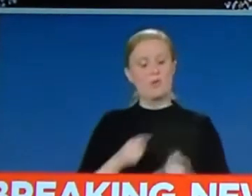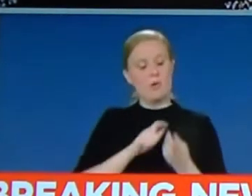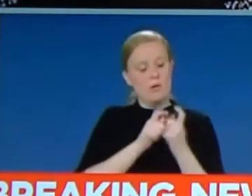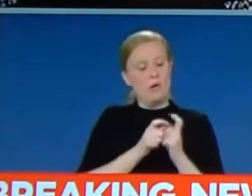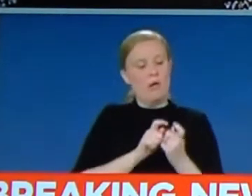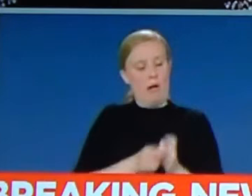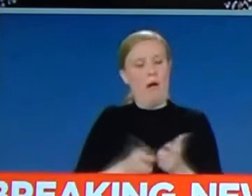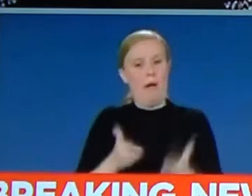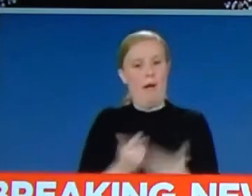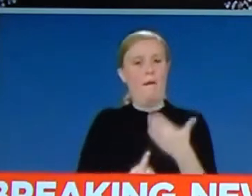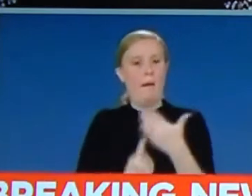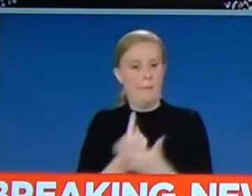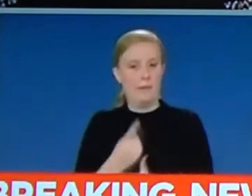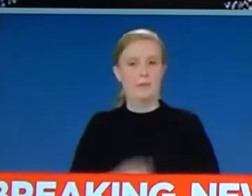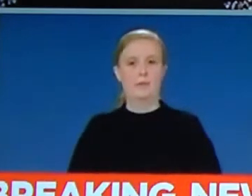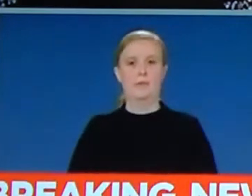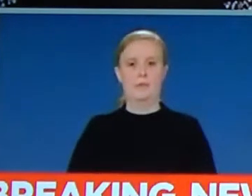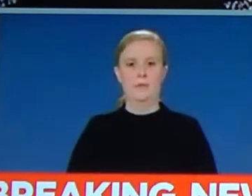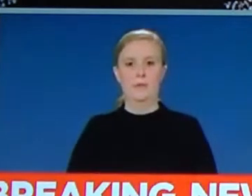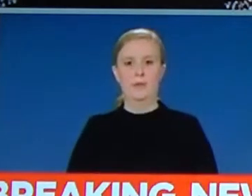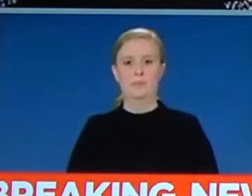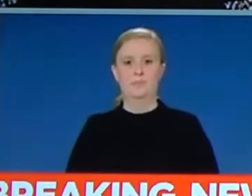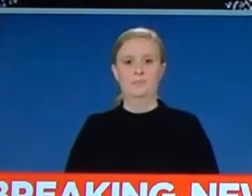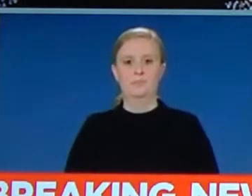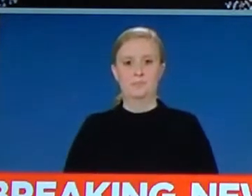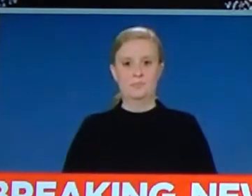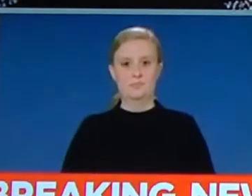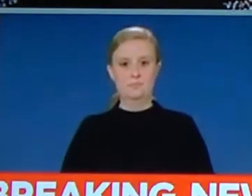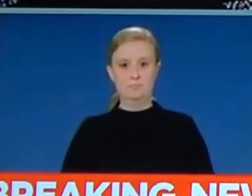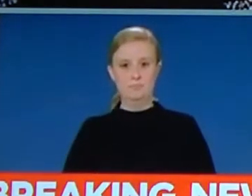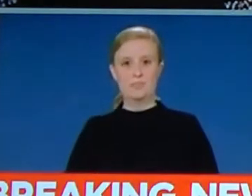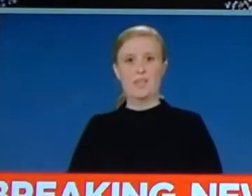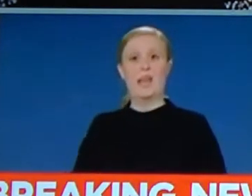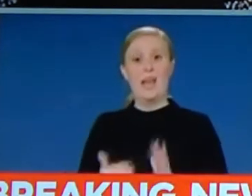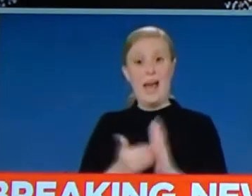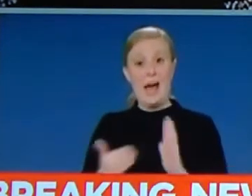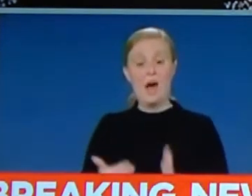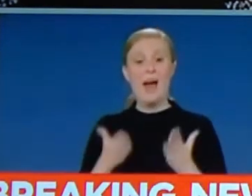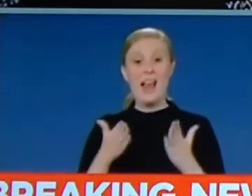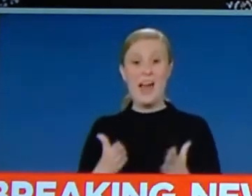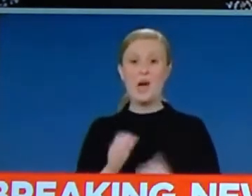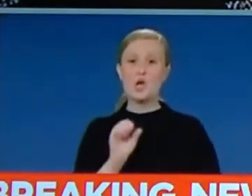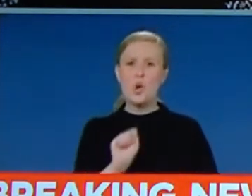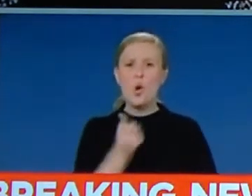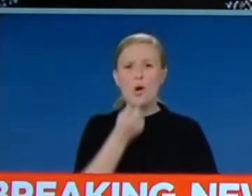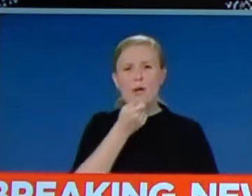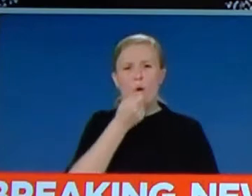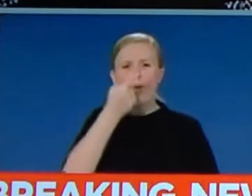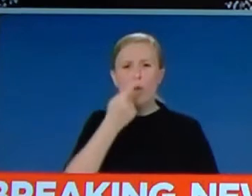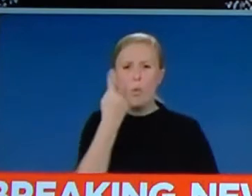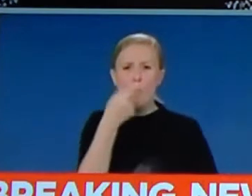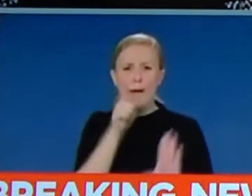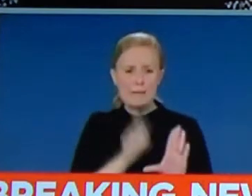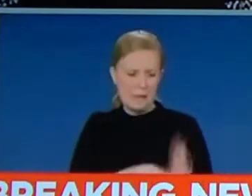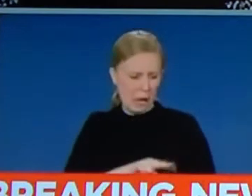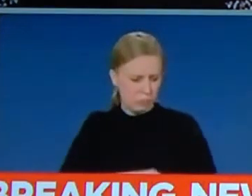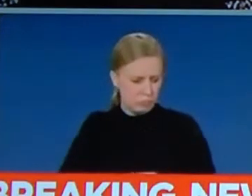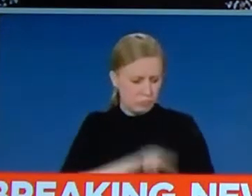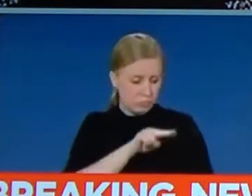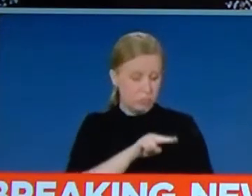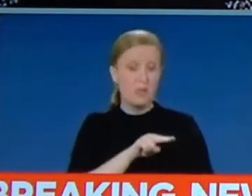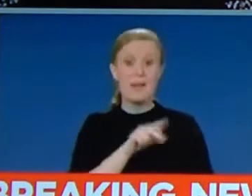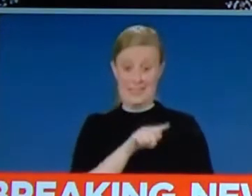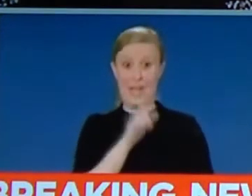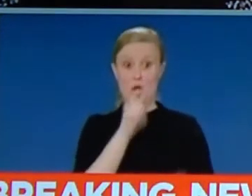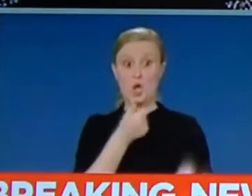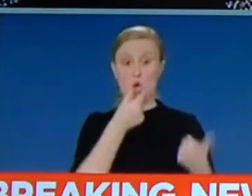things such as taking longer durations of annual leave at reduced rates. Those types of changes are absolutely critical.